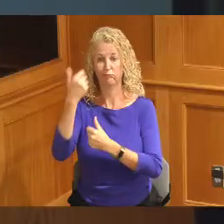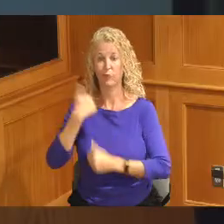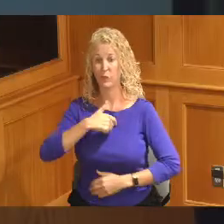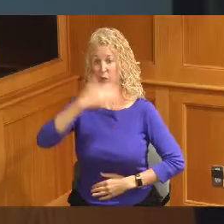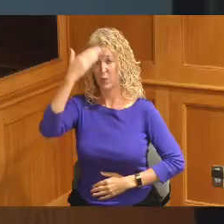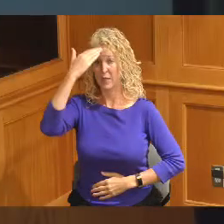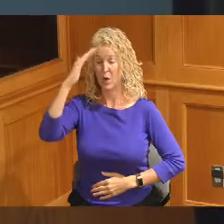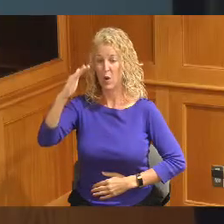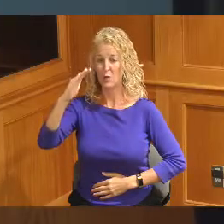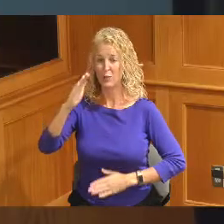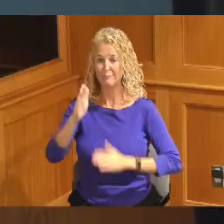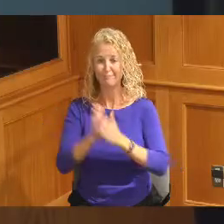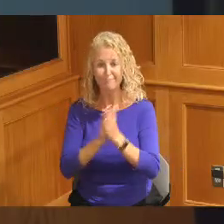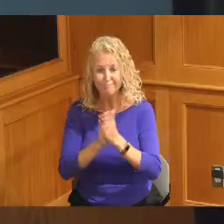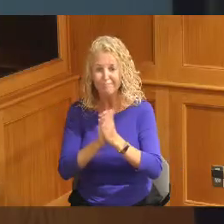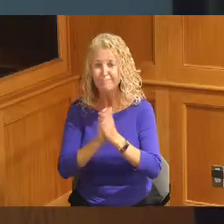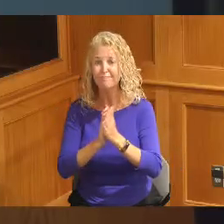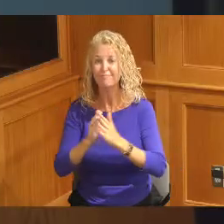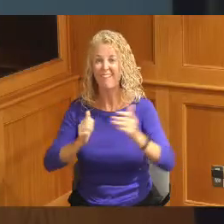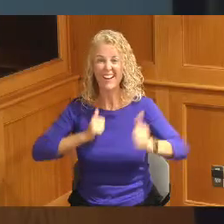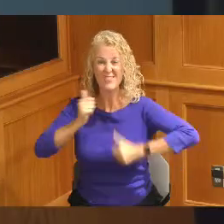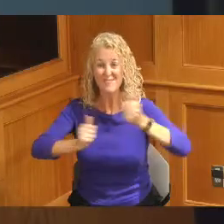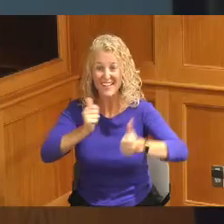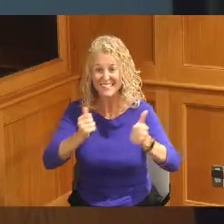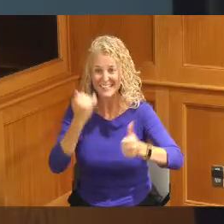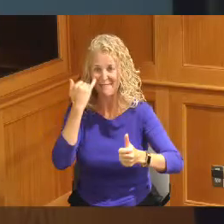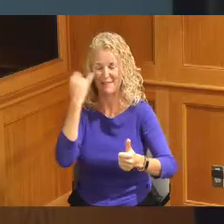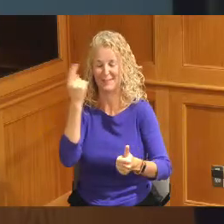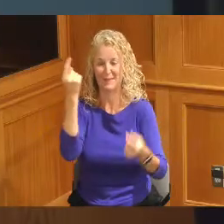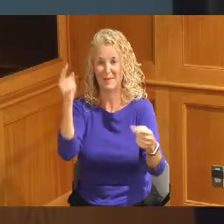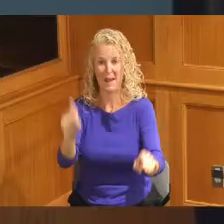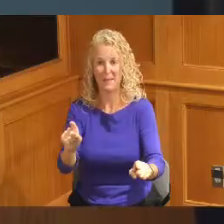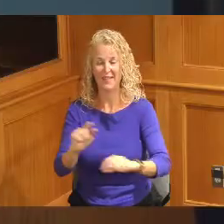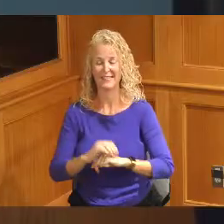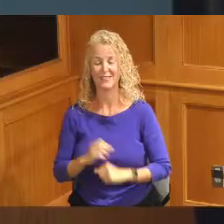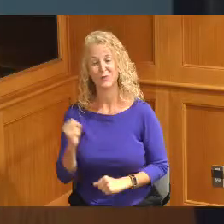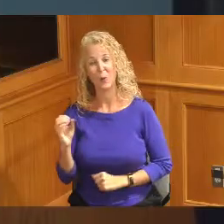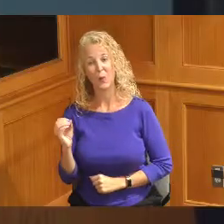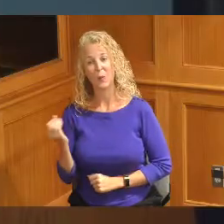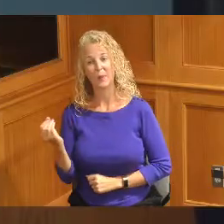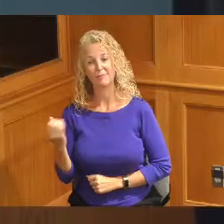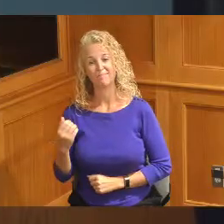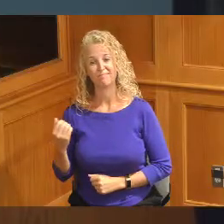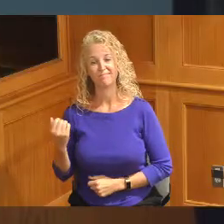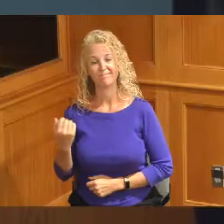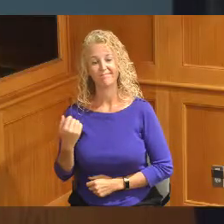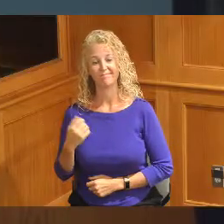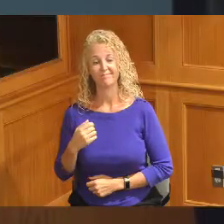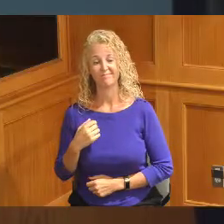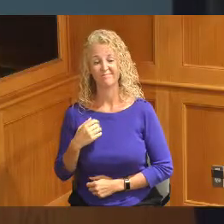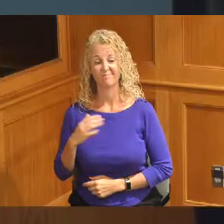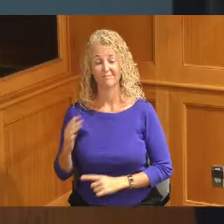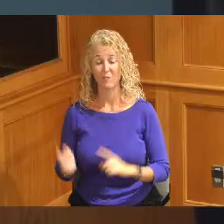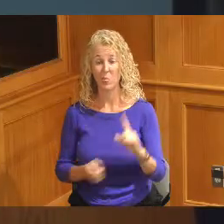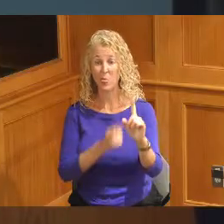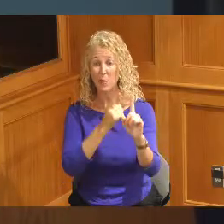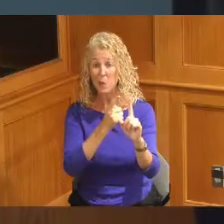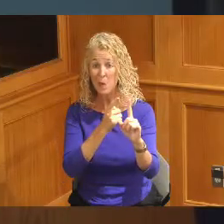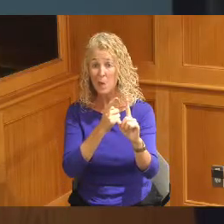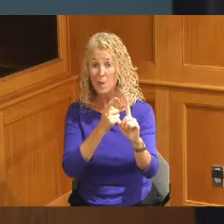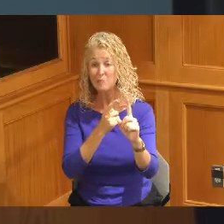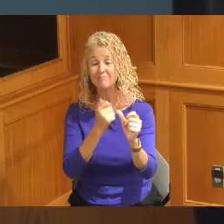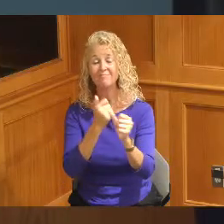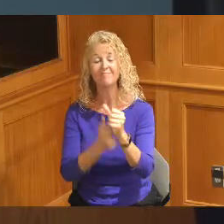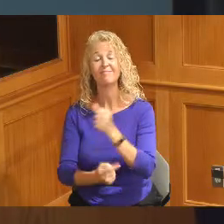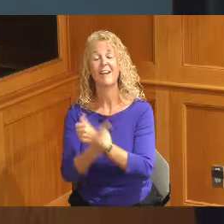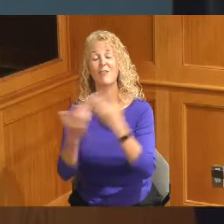very passionate about it. You're very aggressive with the local jurisdictions, but it is all to make sure the citizens in Hamilton County